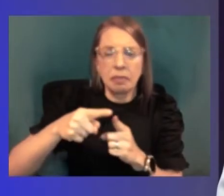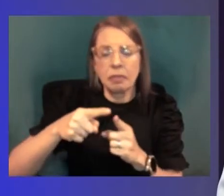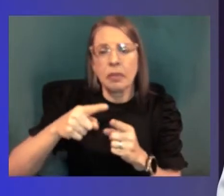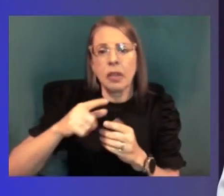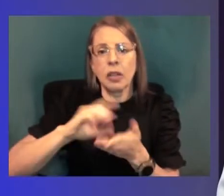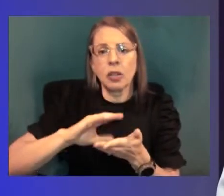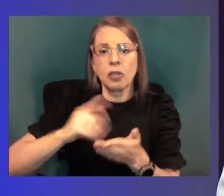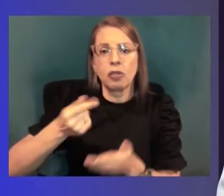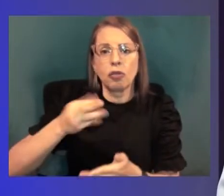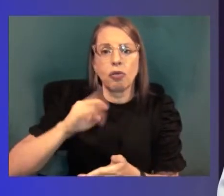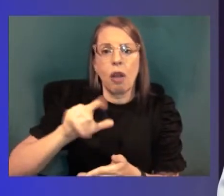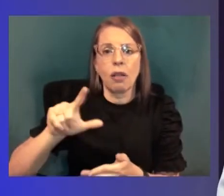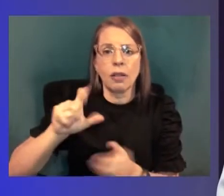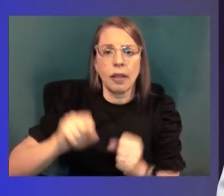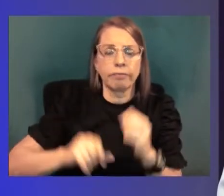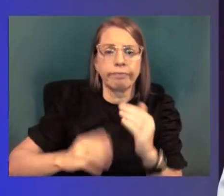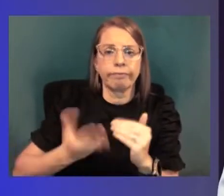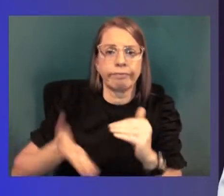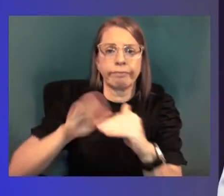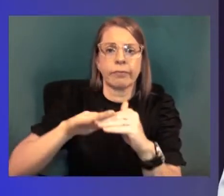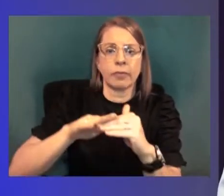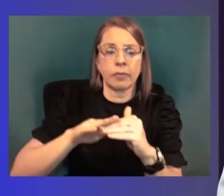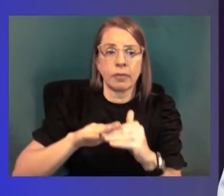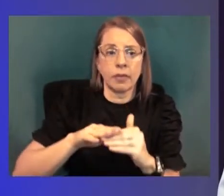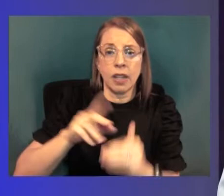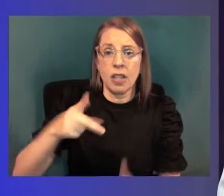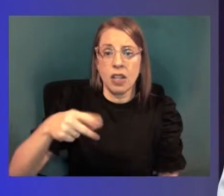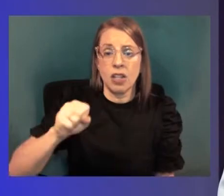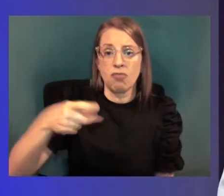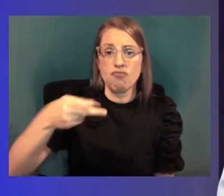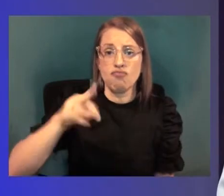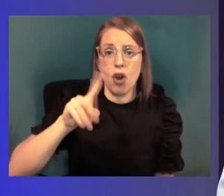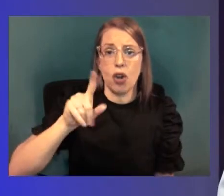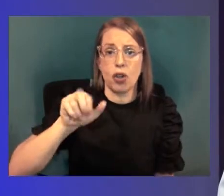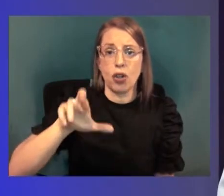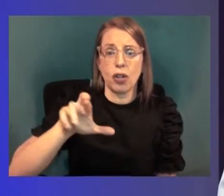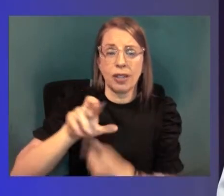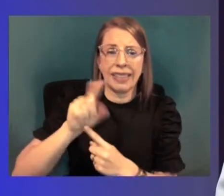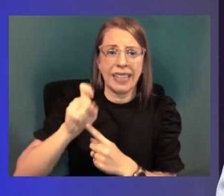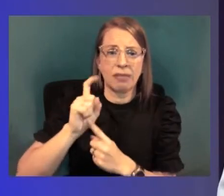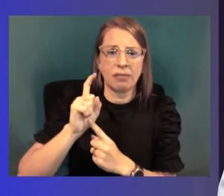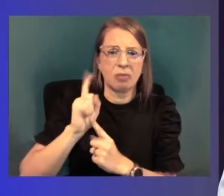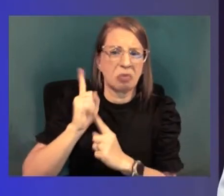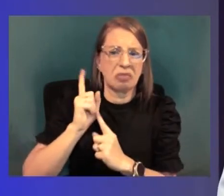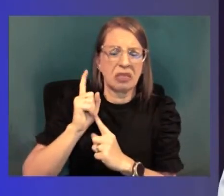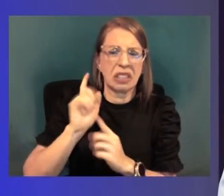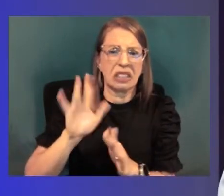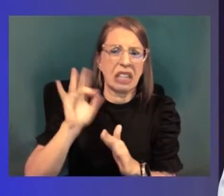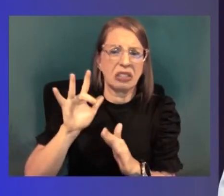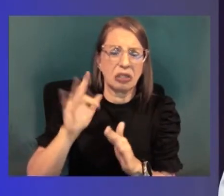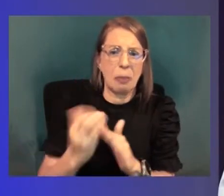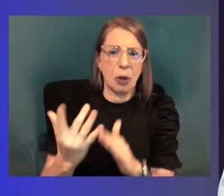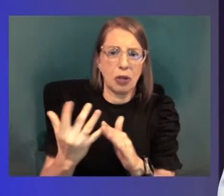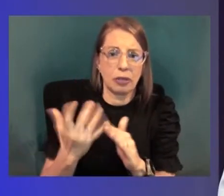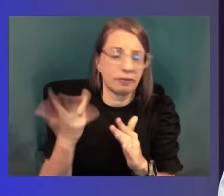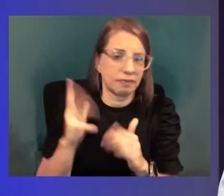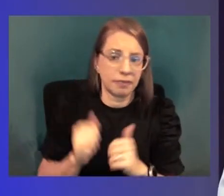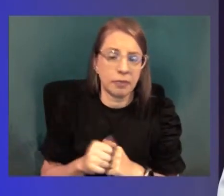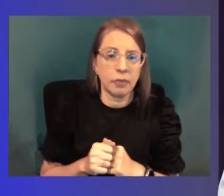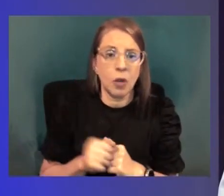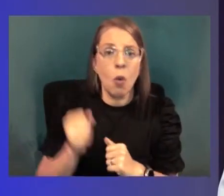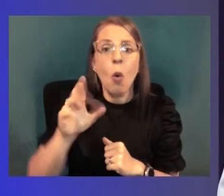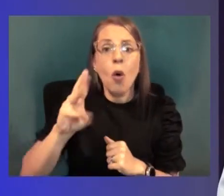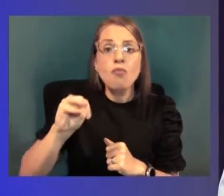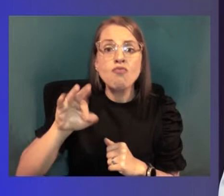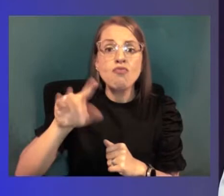degrees Fahrenheit of the sparkler, it only needs a fraction of a second someone touching it, and it leads to a burn. Or a mortar that is going to be